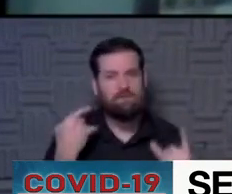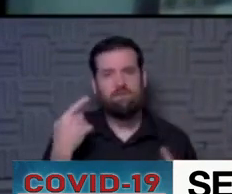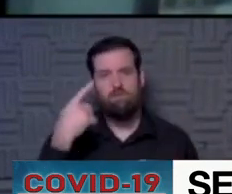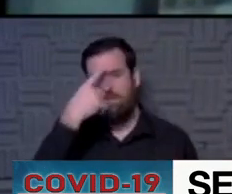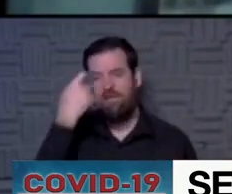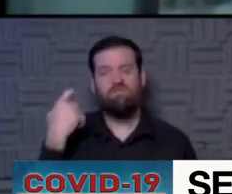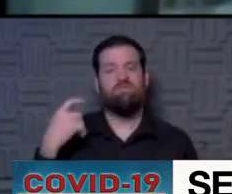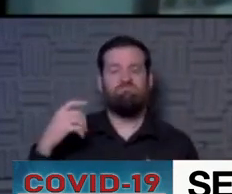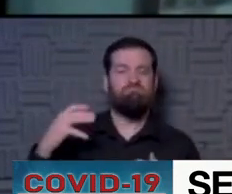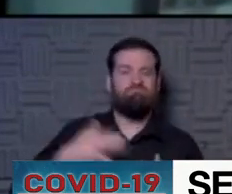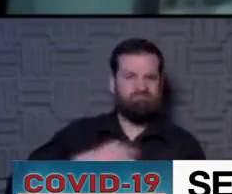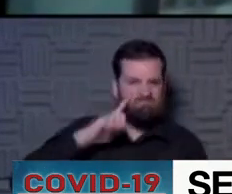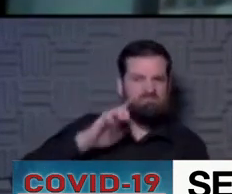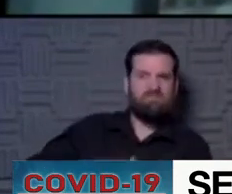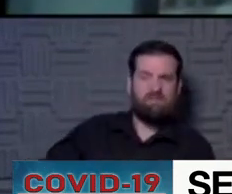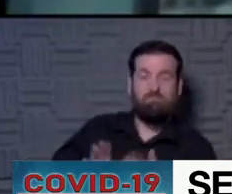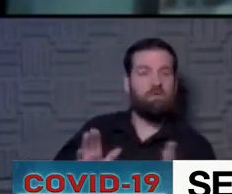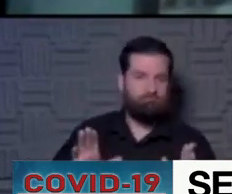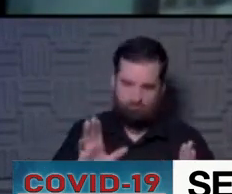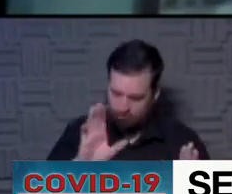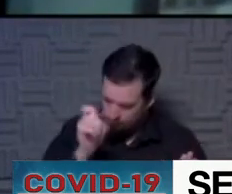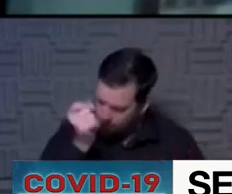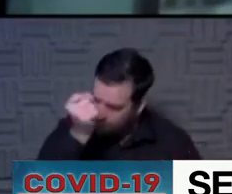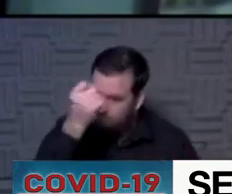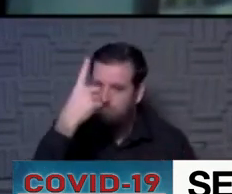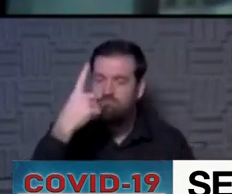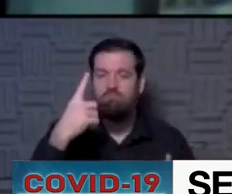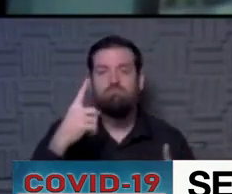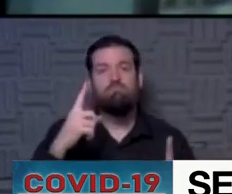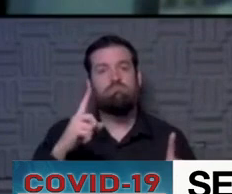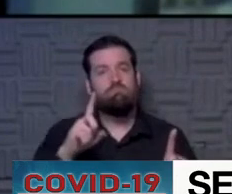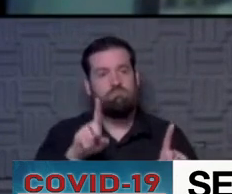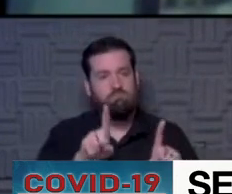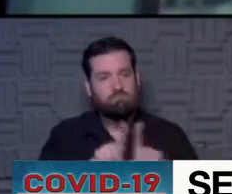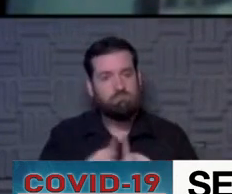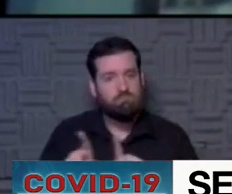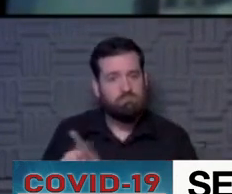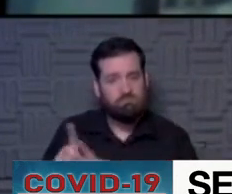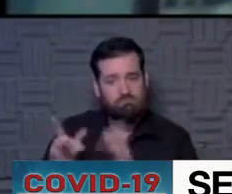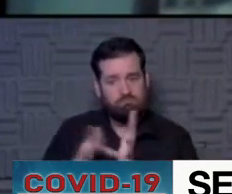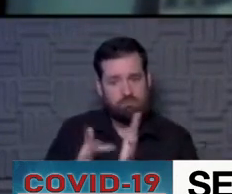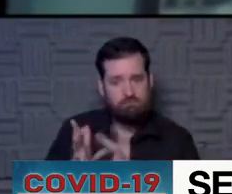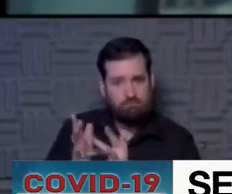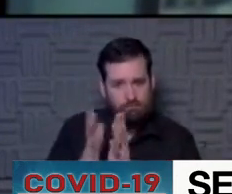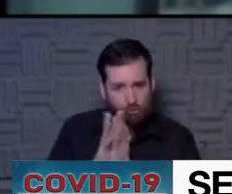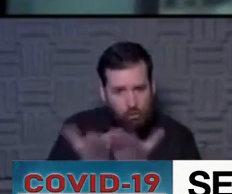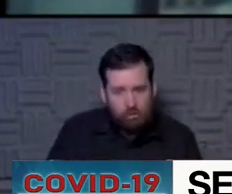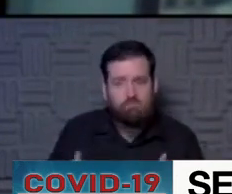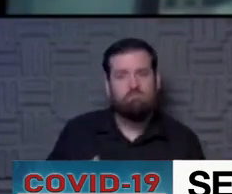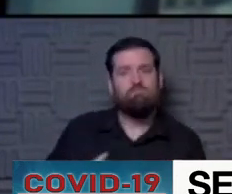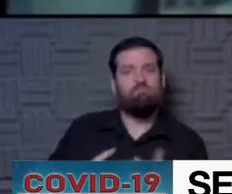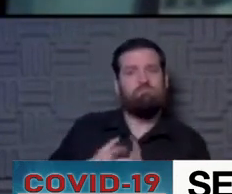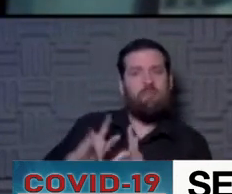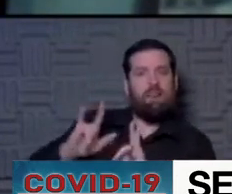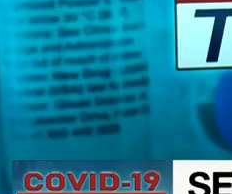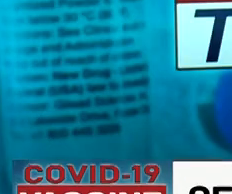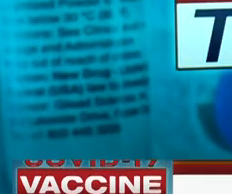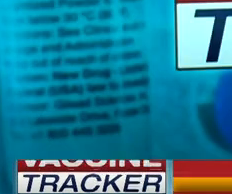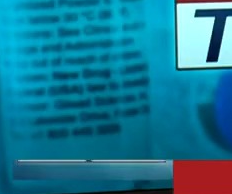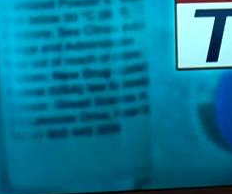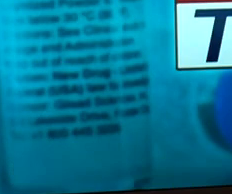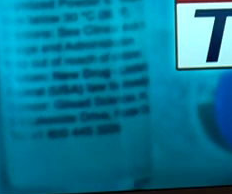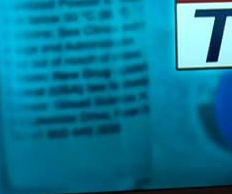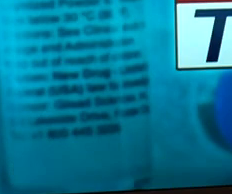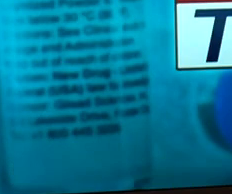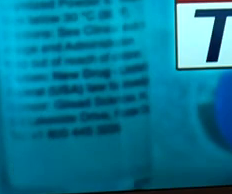that circumstance. And I understand that, but there's also the great biblical admonition about love your neighbor.